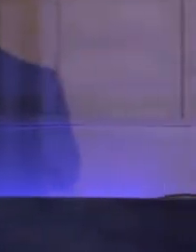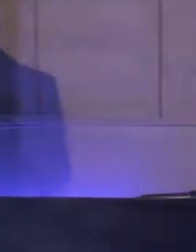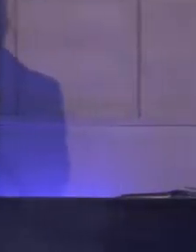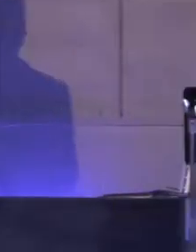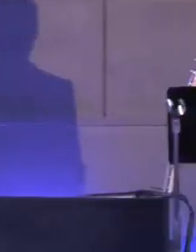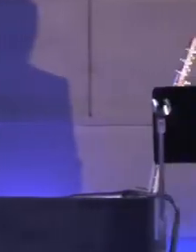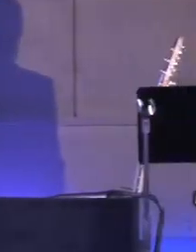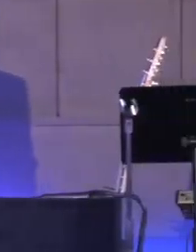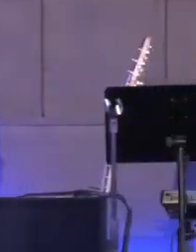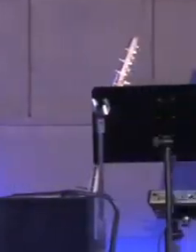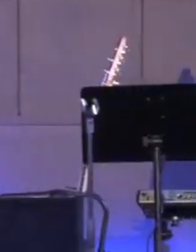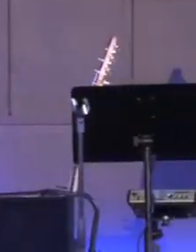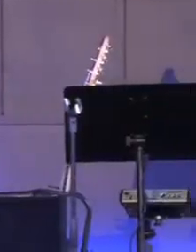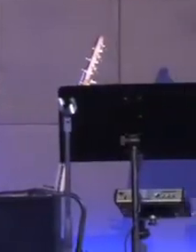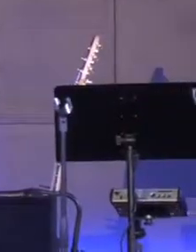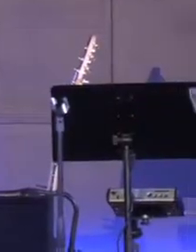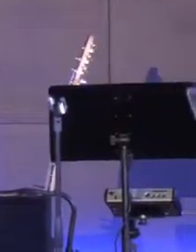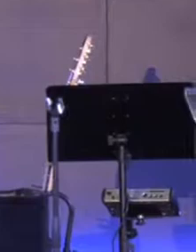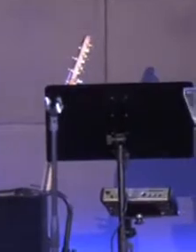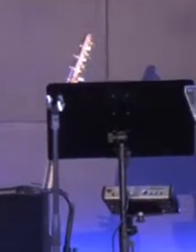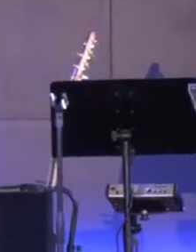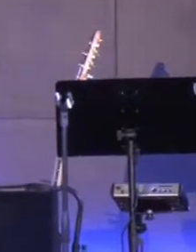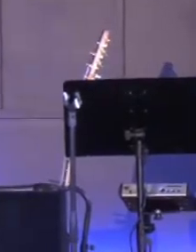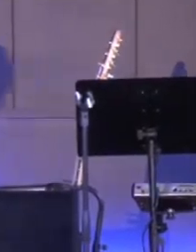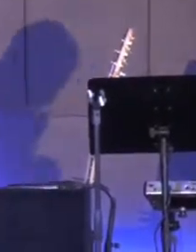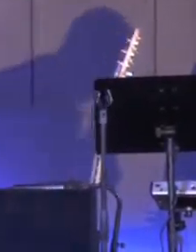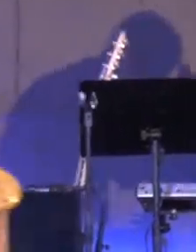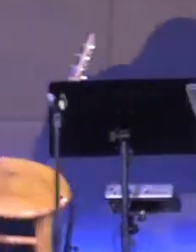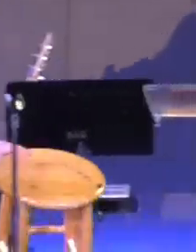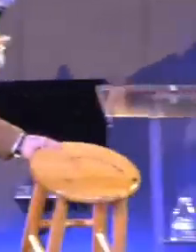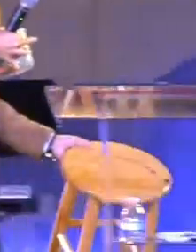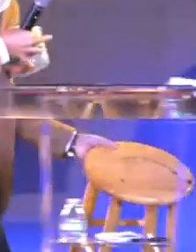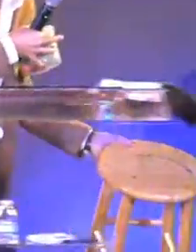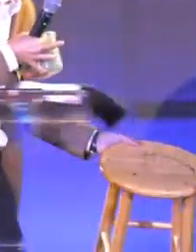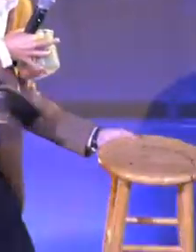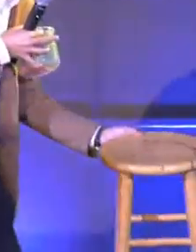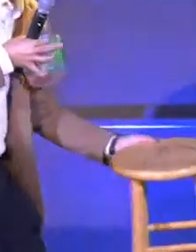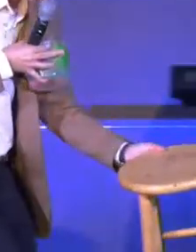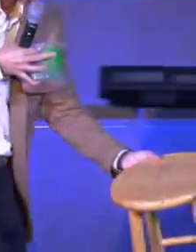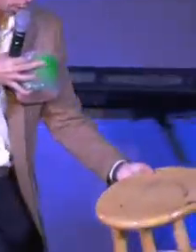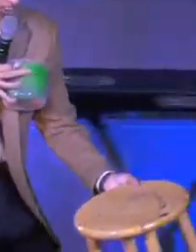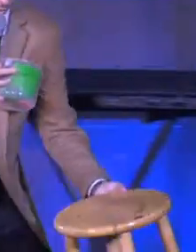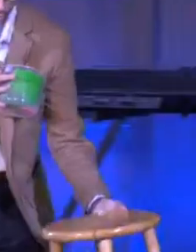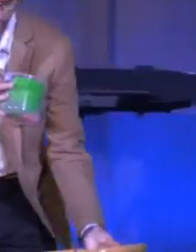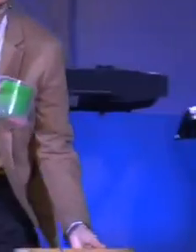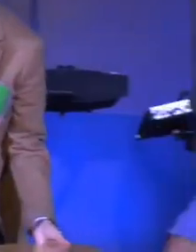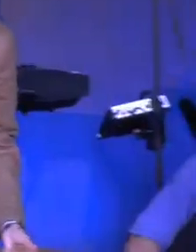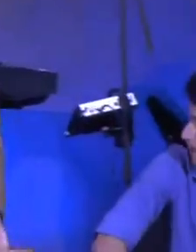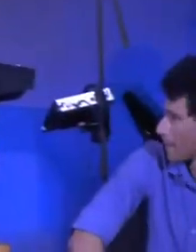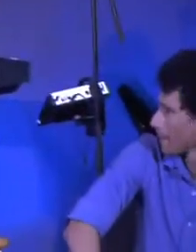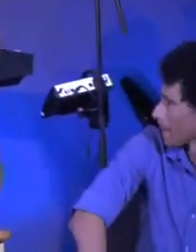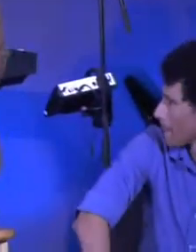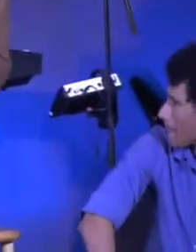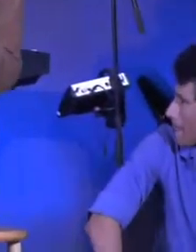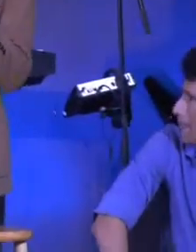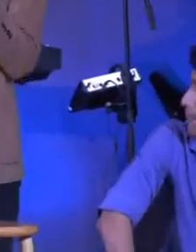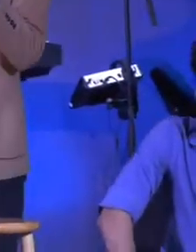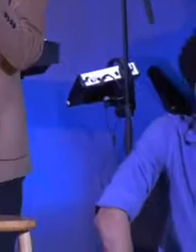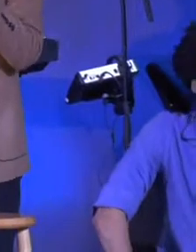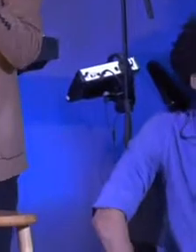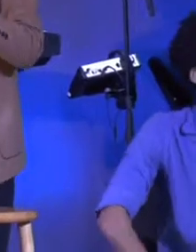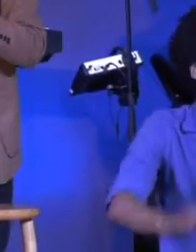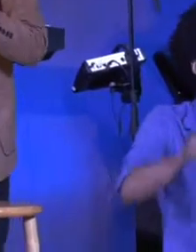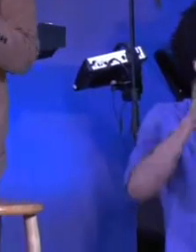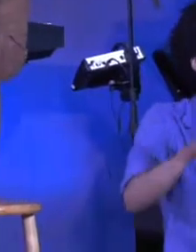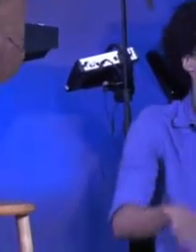this world. And I want to illustrate this to you. I want to illustrate this to you. I'm going to take it over here so they can see. Right? I want to illustrate this to you, all right? So listen,